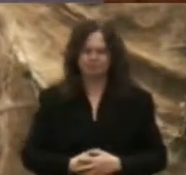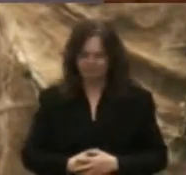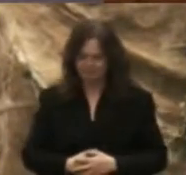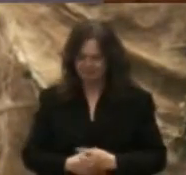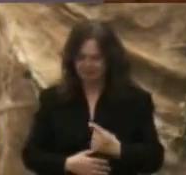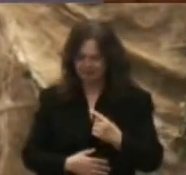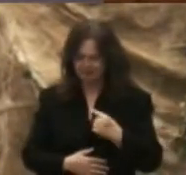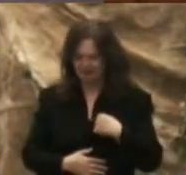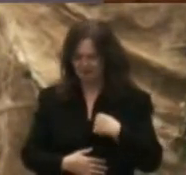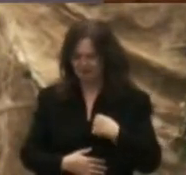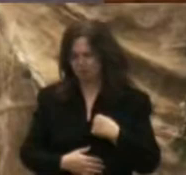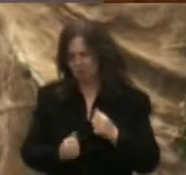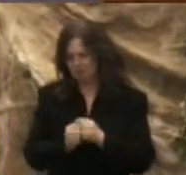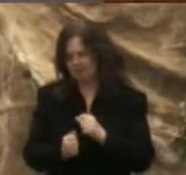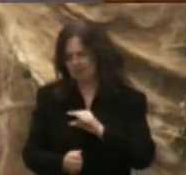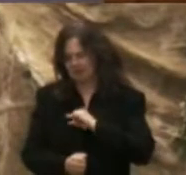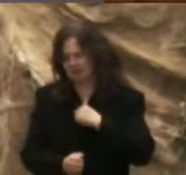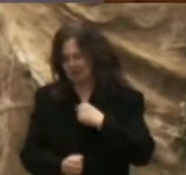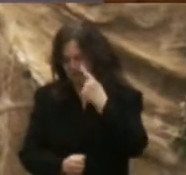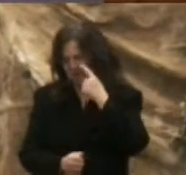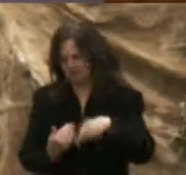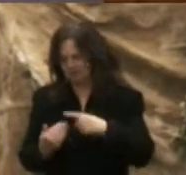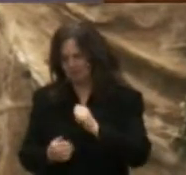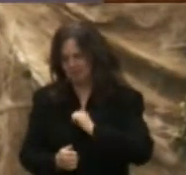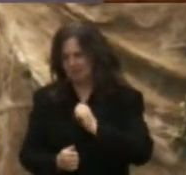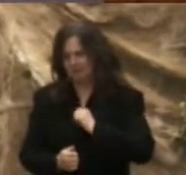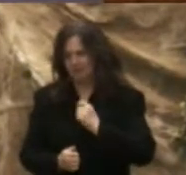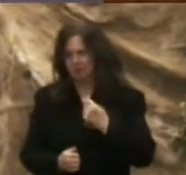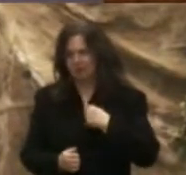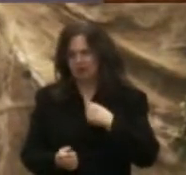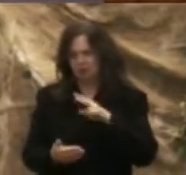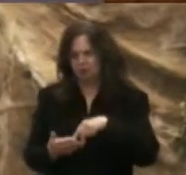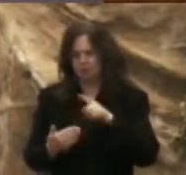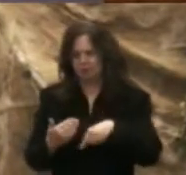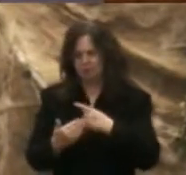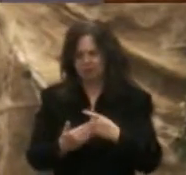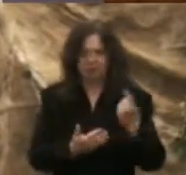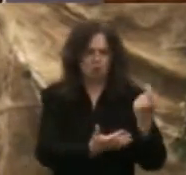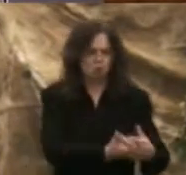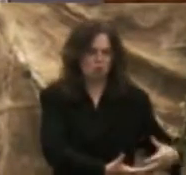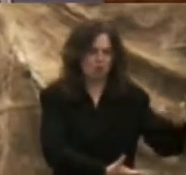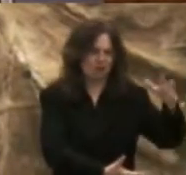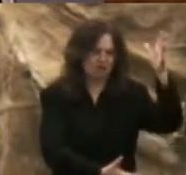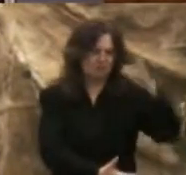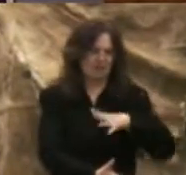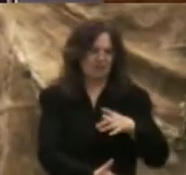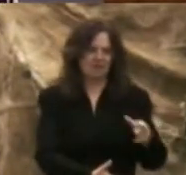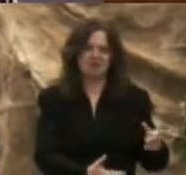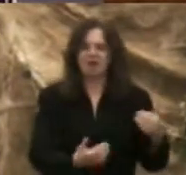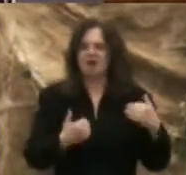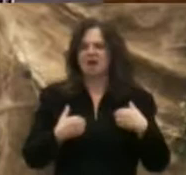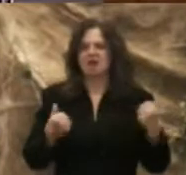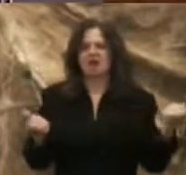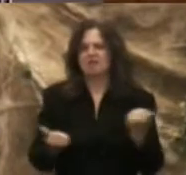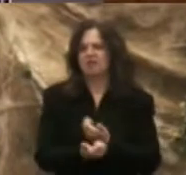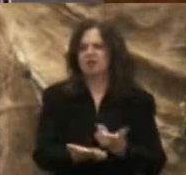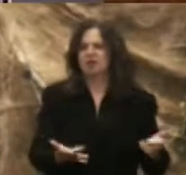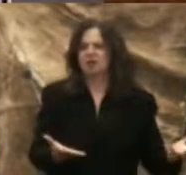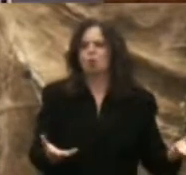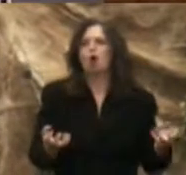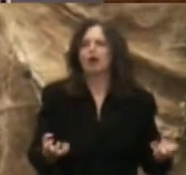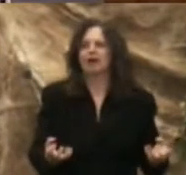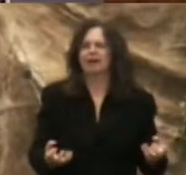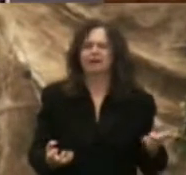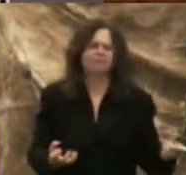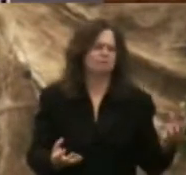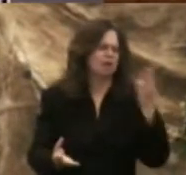about myself when I read about the rich man who had all that he wanted and